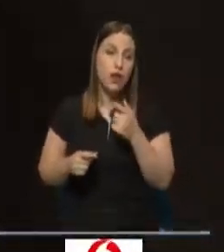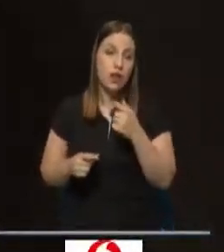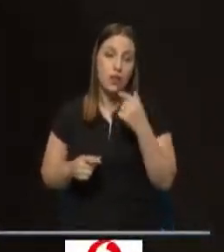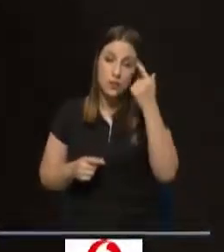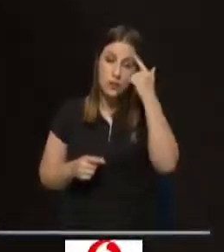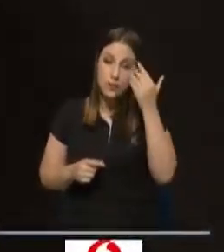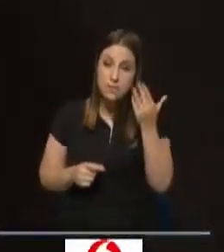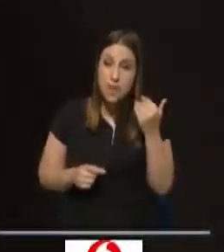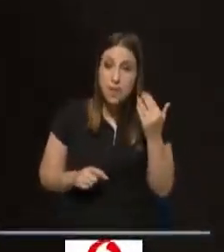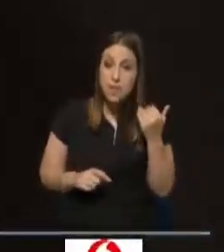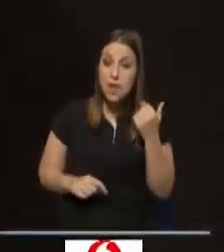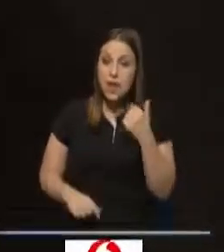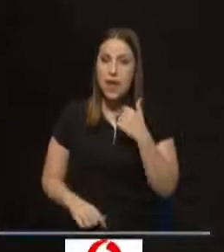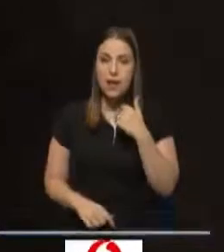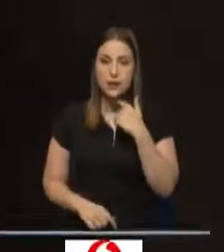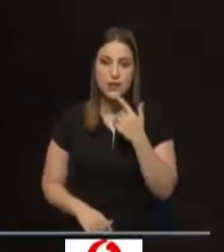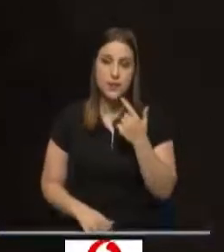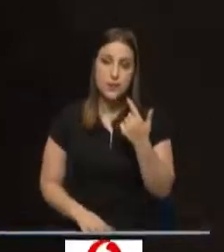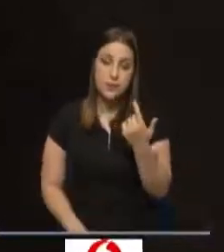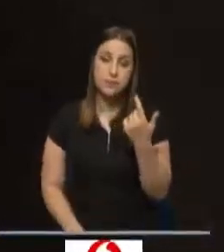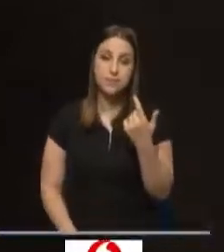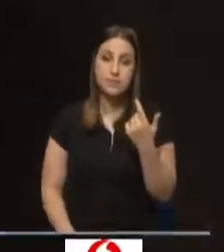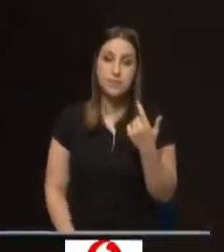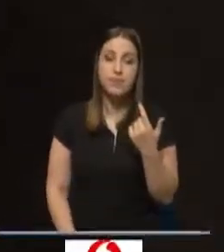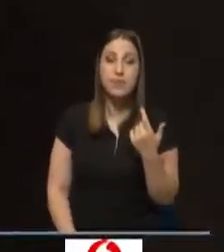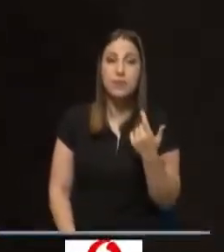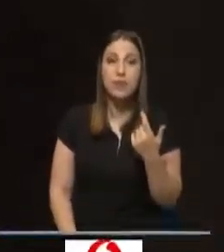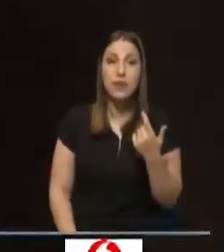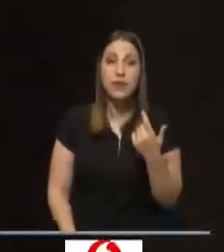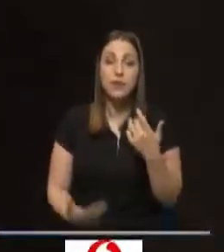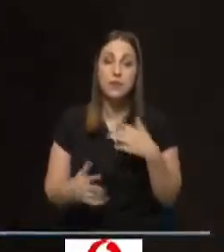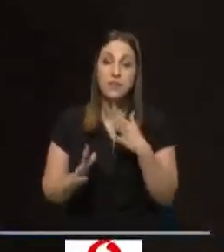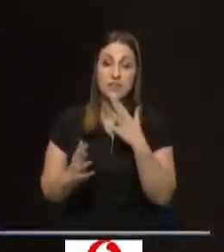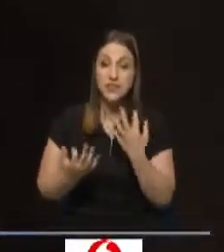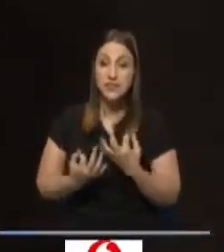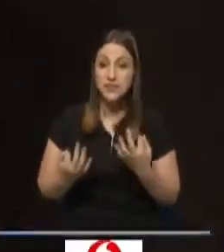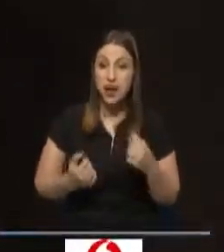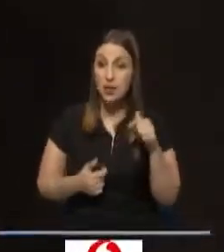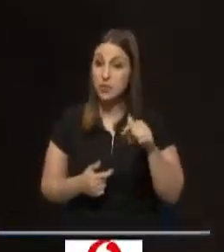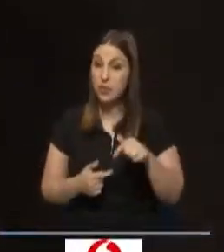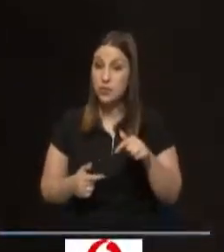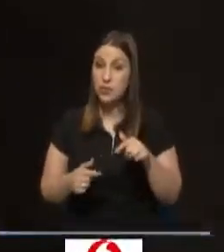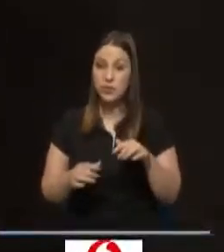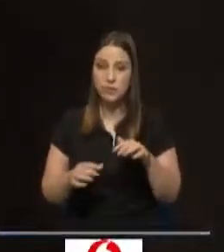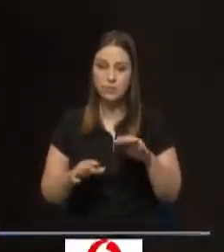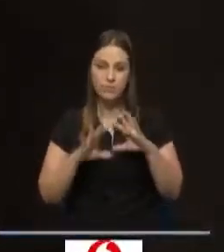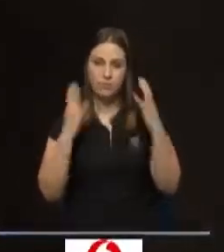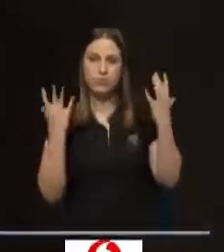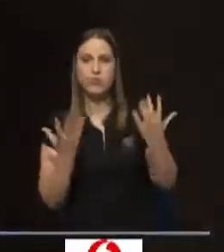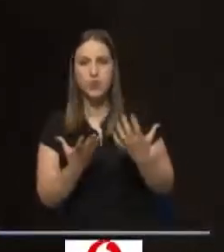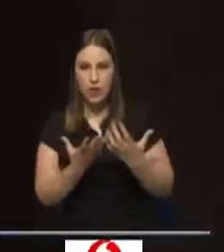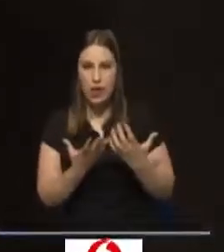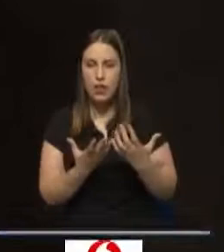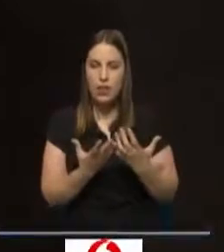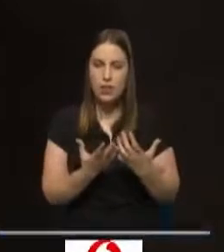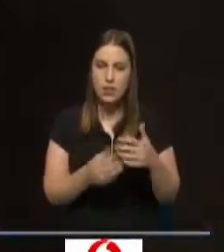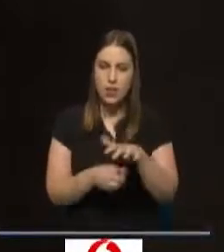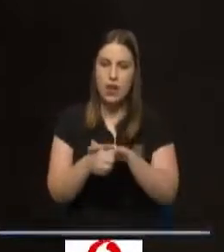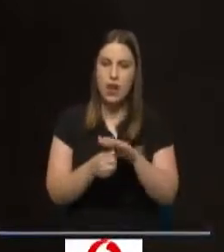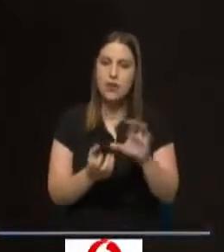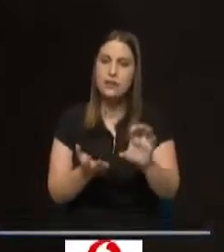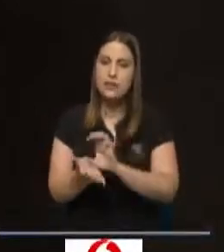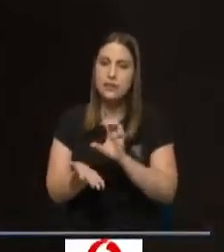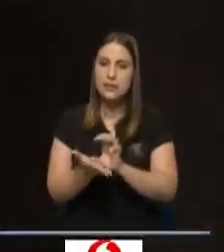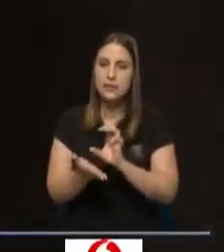the risk of seeming backward, the truth is that today the sector,